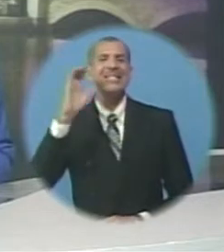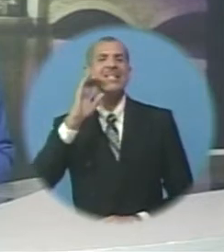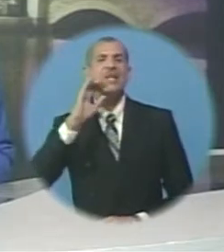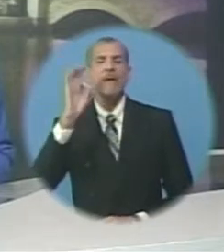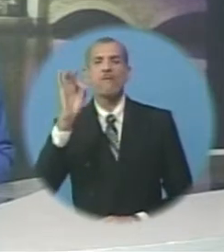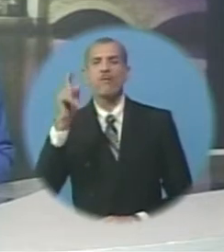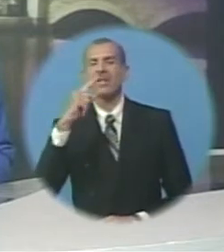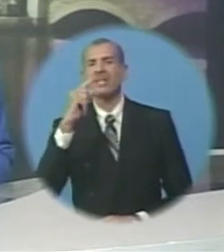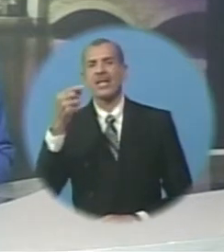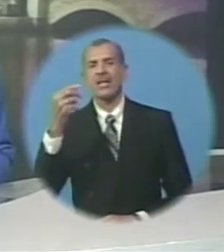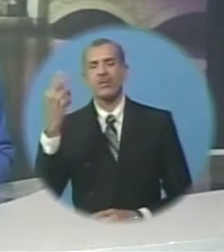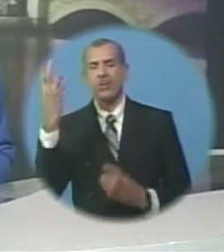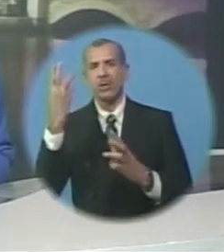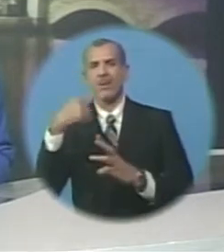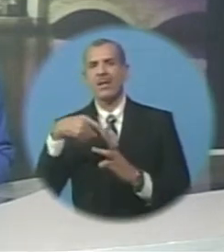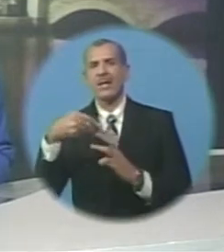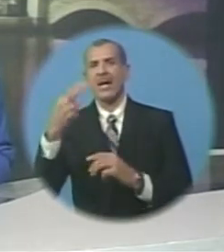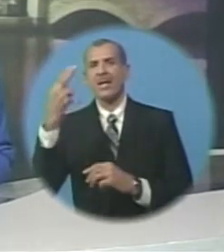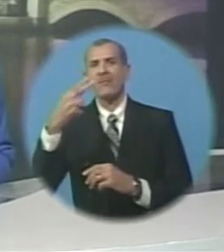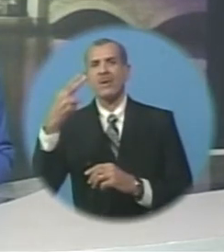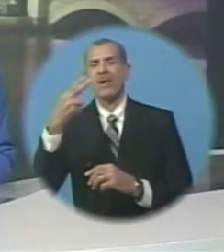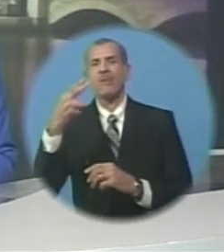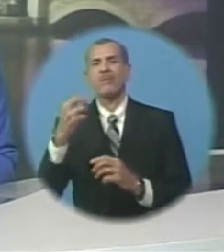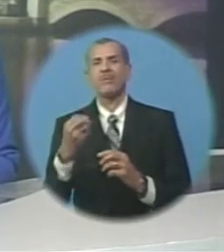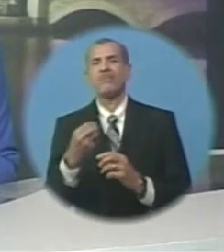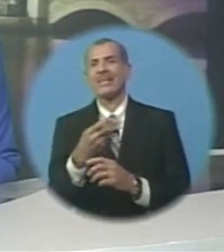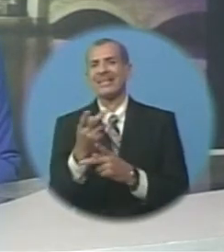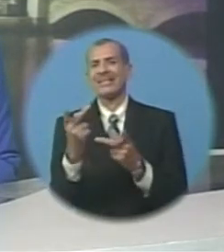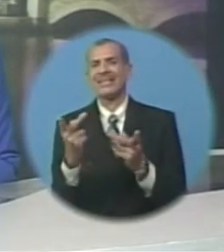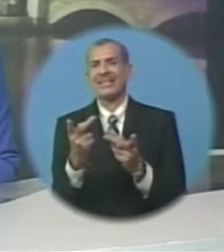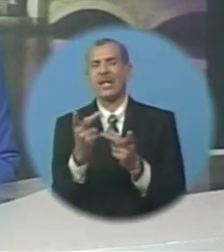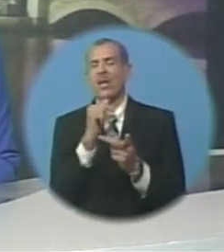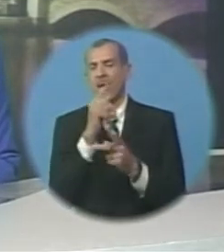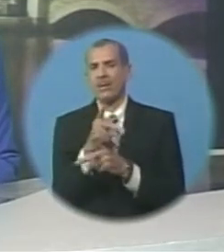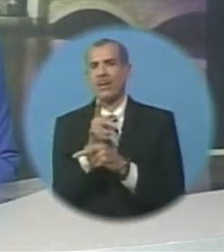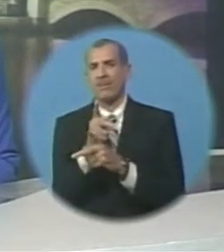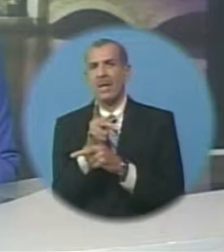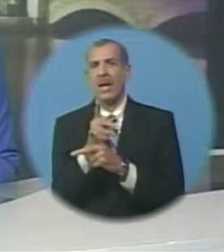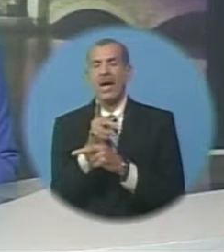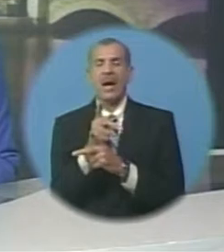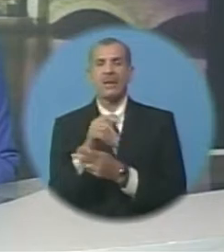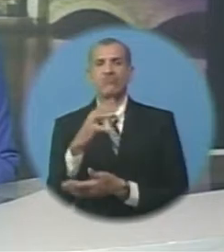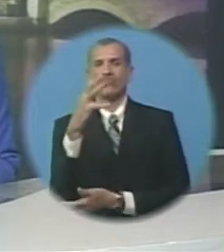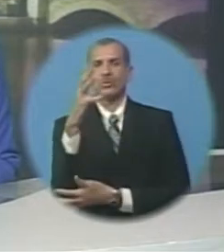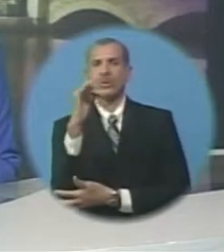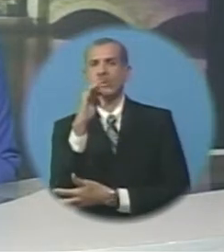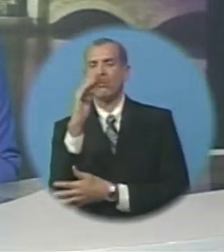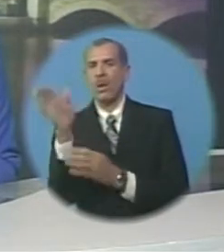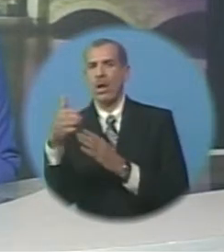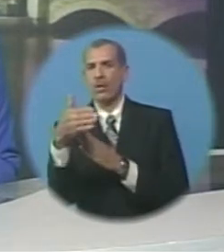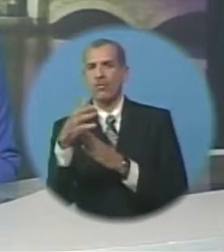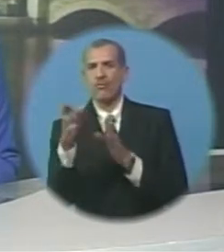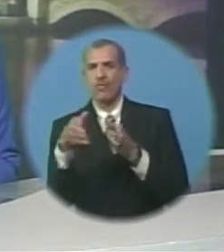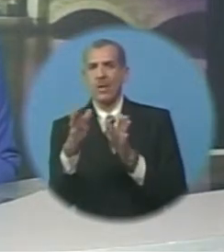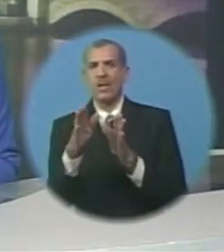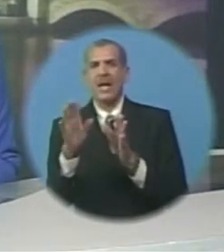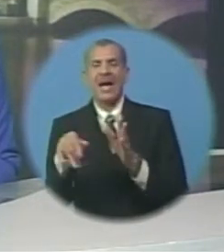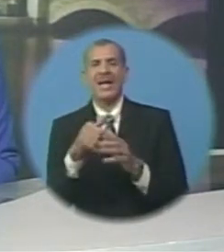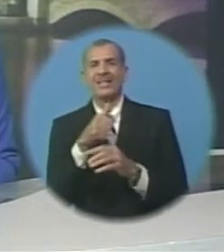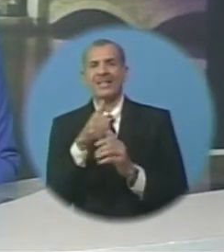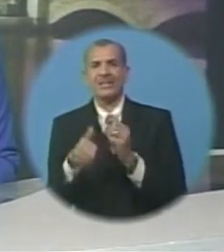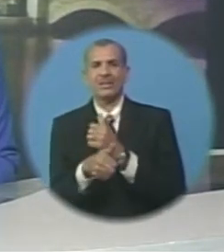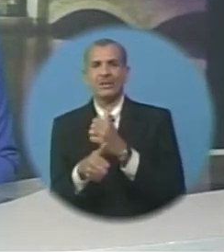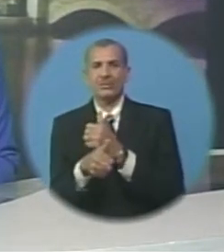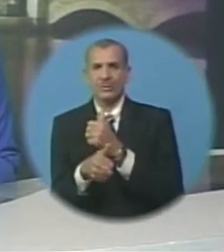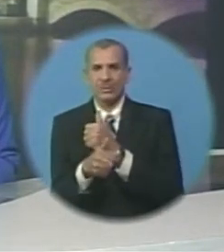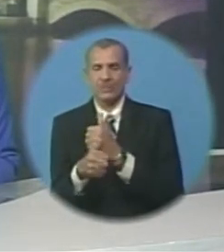of abandoned and overgrown lots in that parish. She says the bush not only blocks the road but also poses several environmental